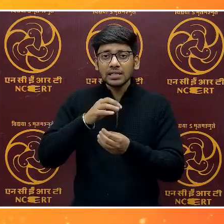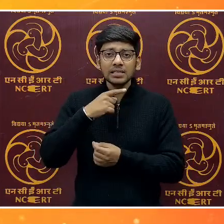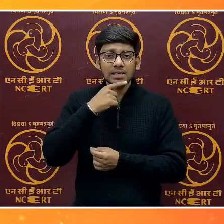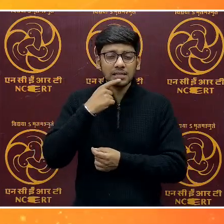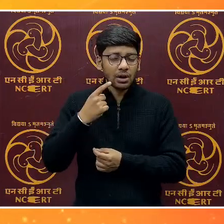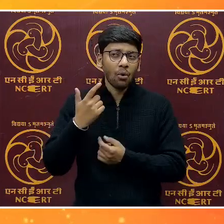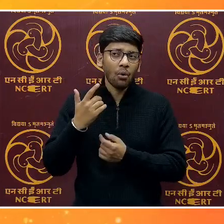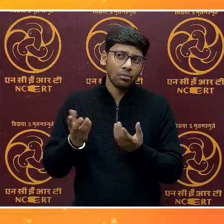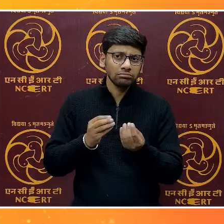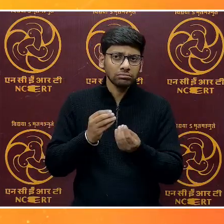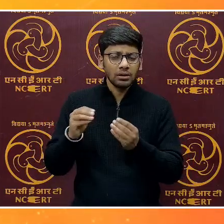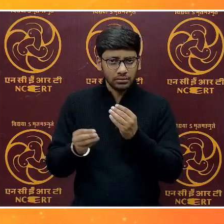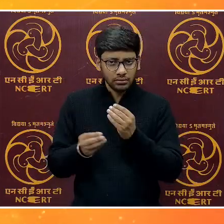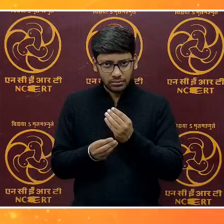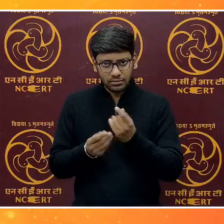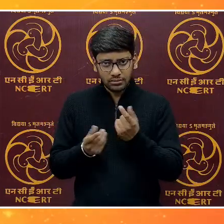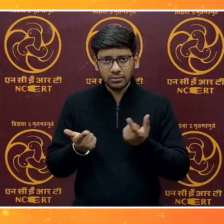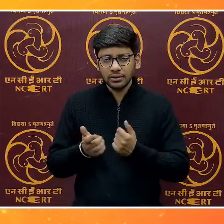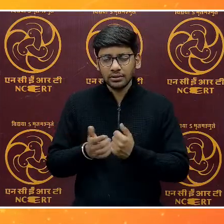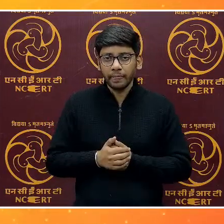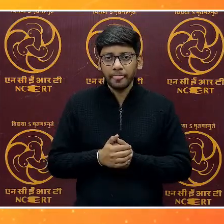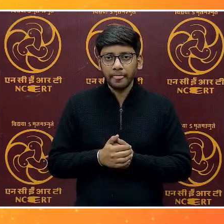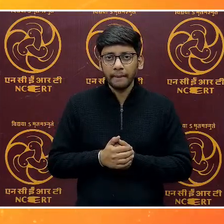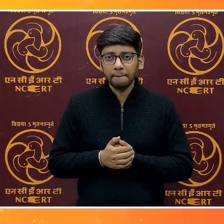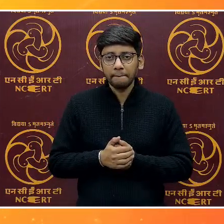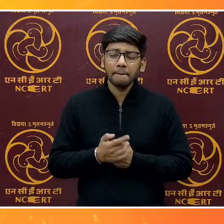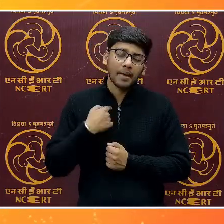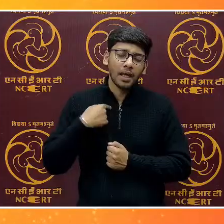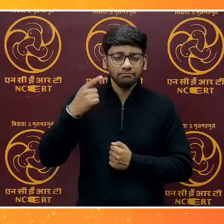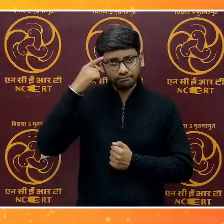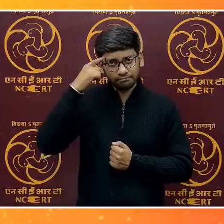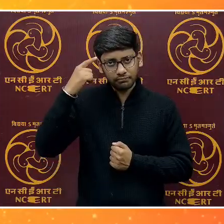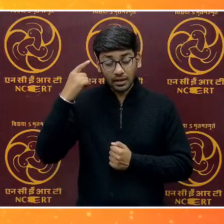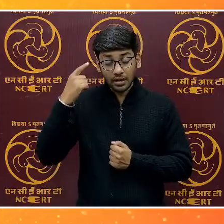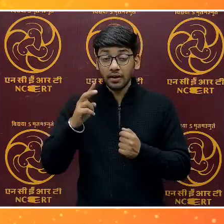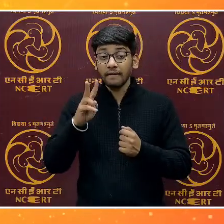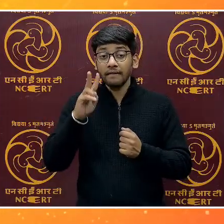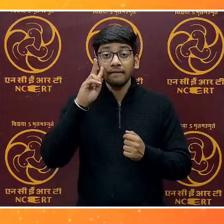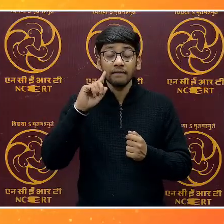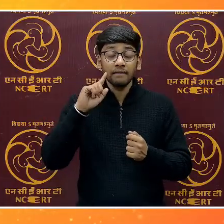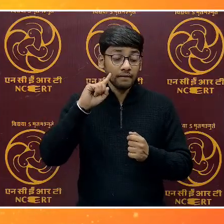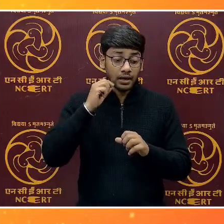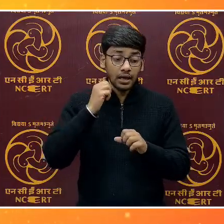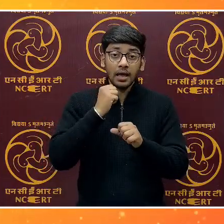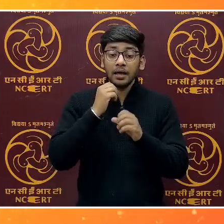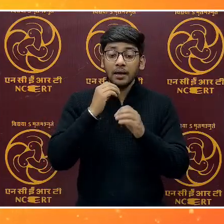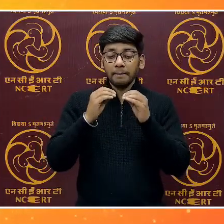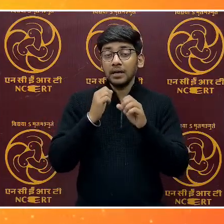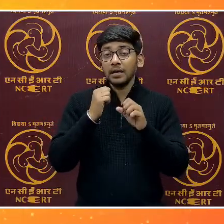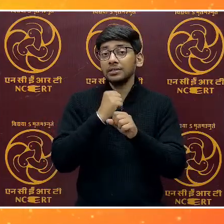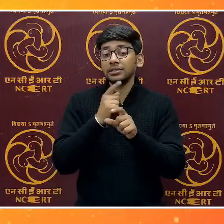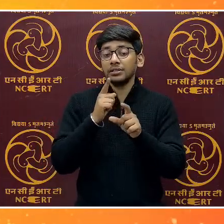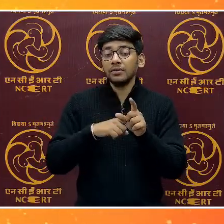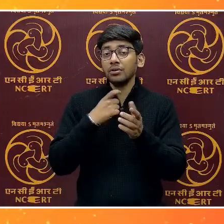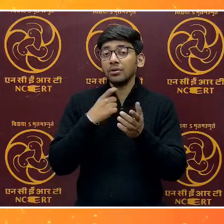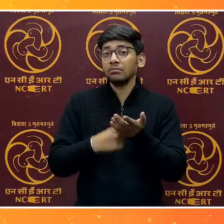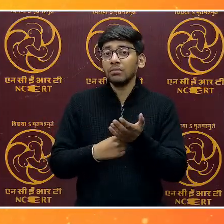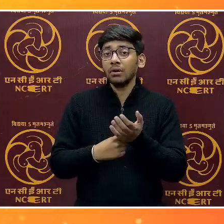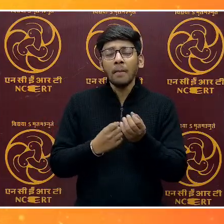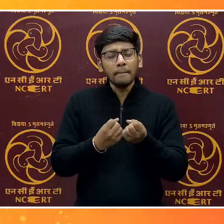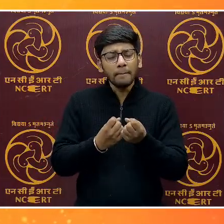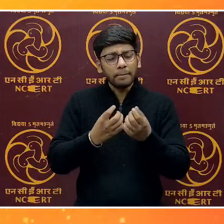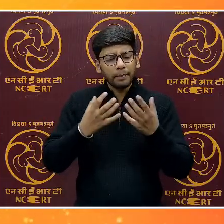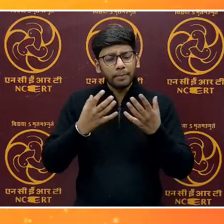colors also? Yes, we do see, and I think Vibgyor is taken from the nature only. So, we see a lot